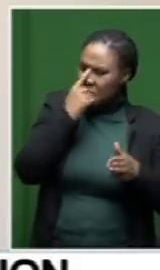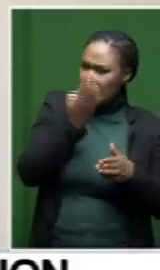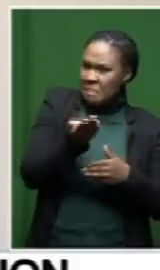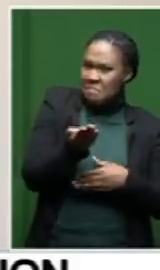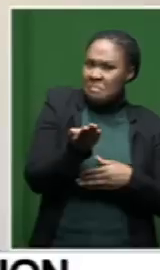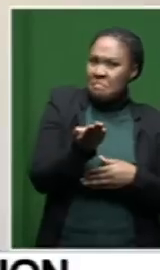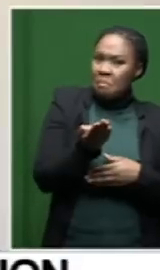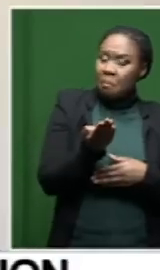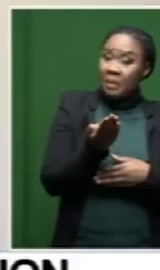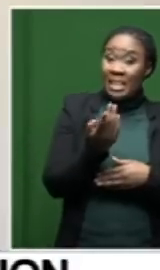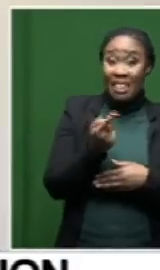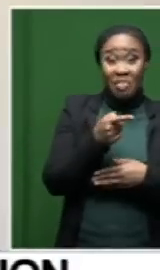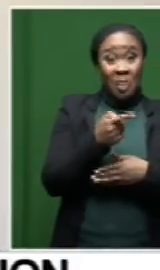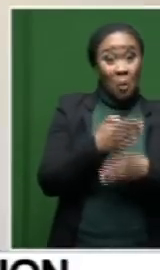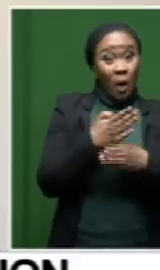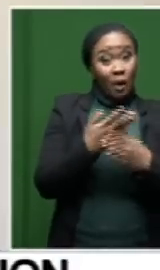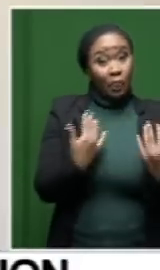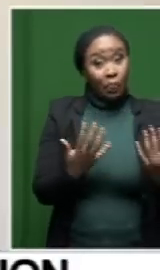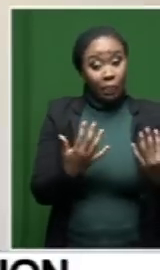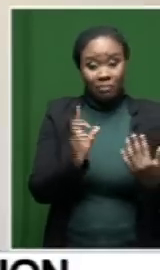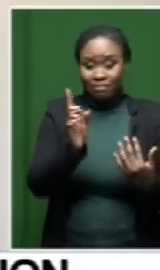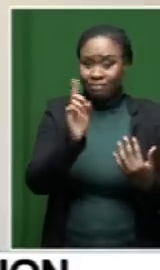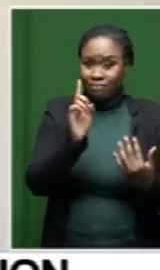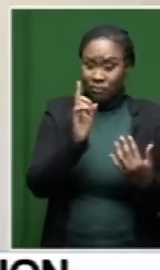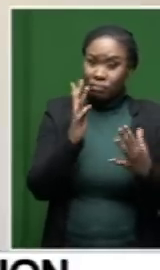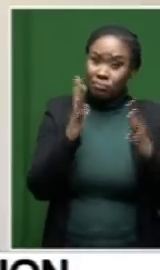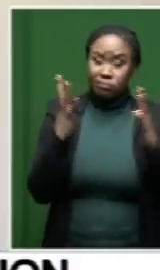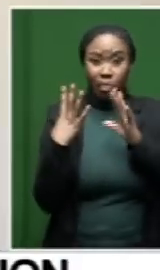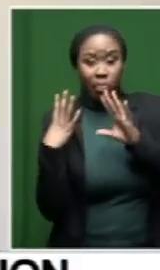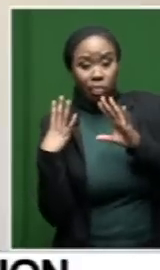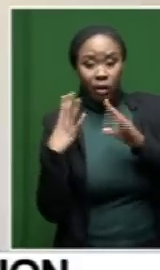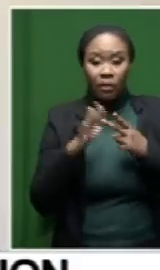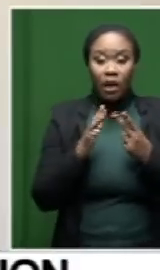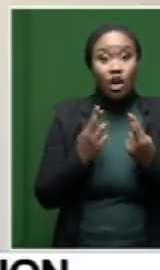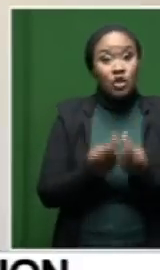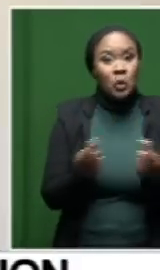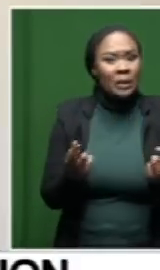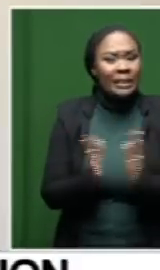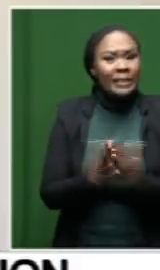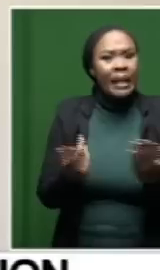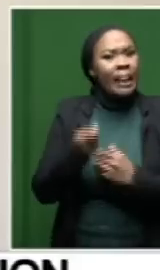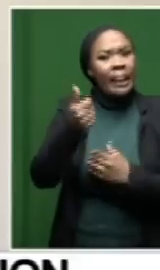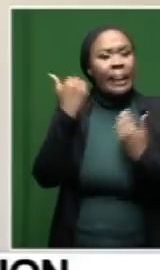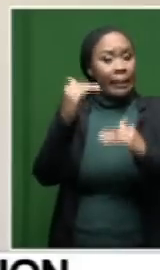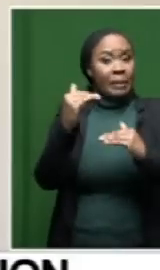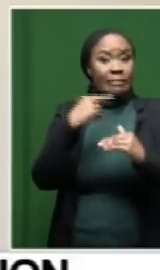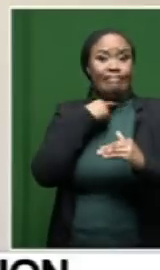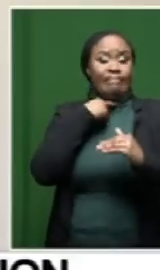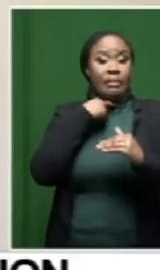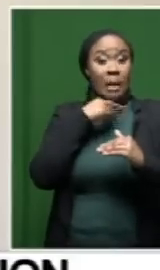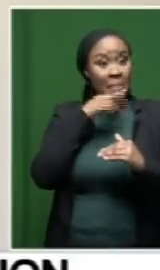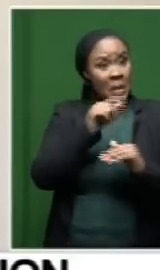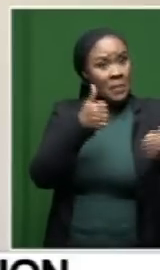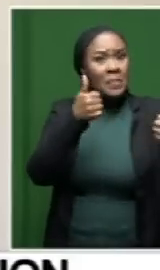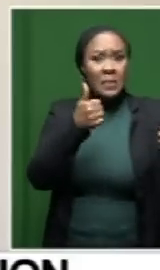that given the size of the work that they have left to do, given the limited resources that they were working under, they actually did a pretty good